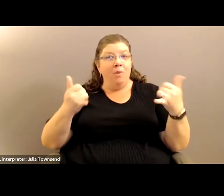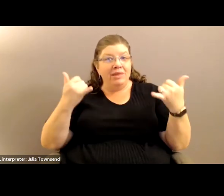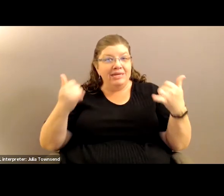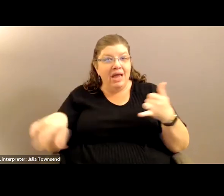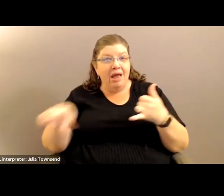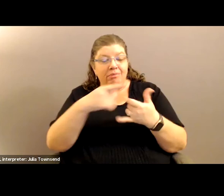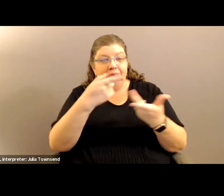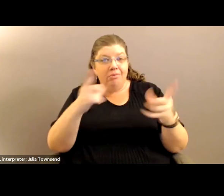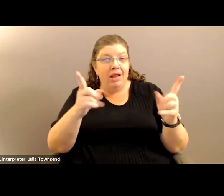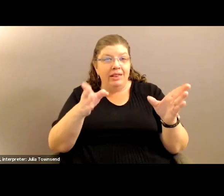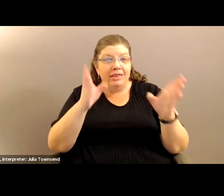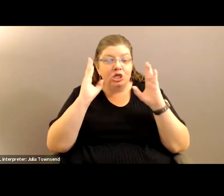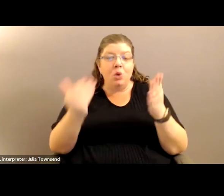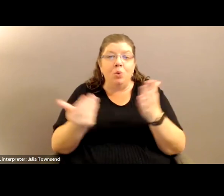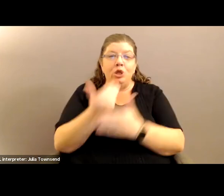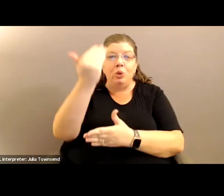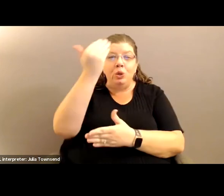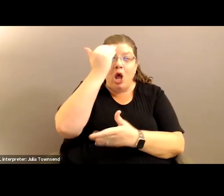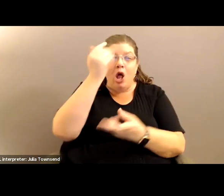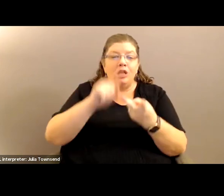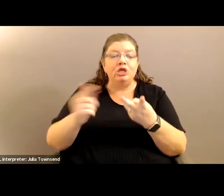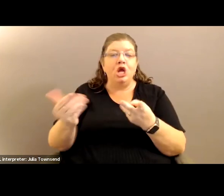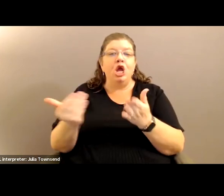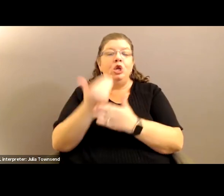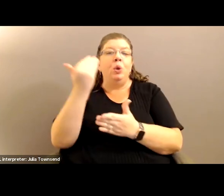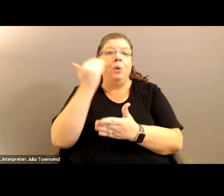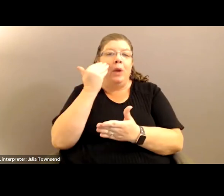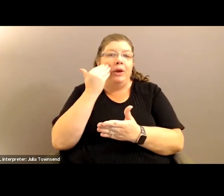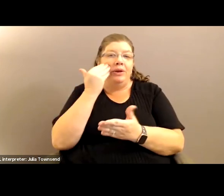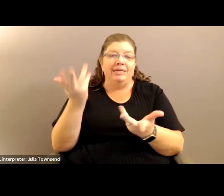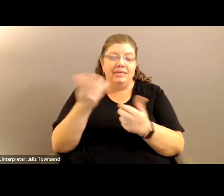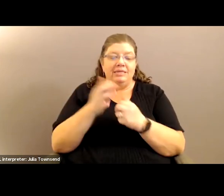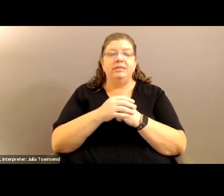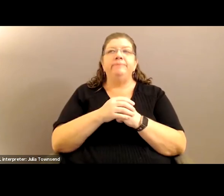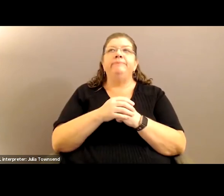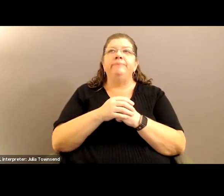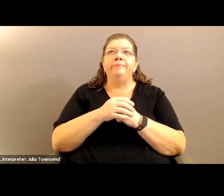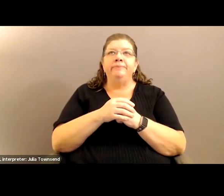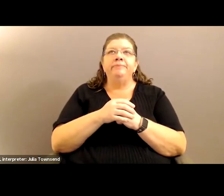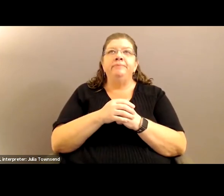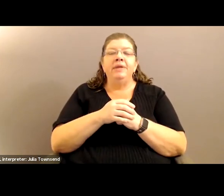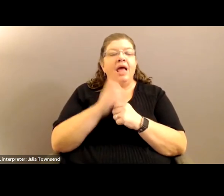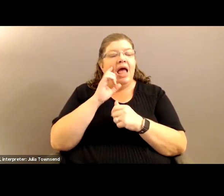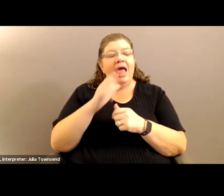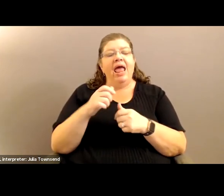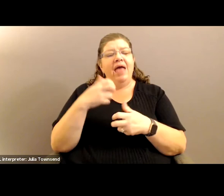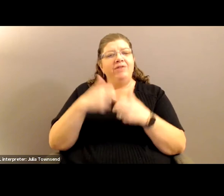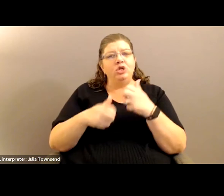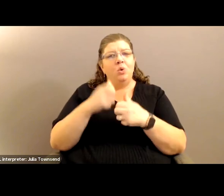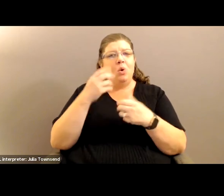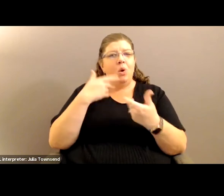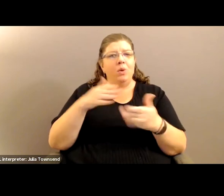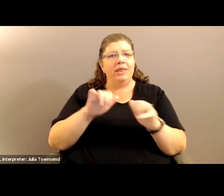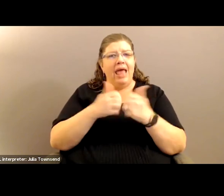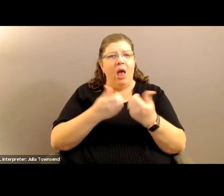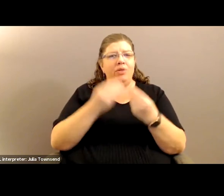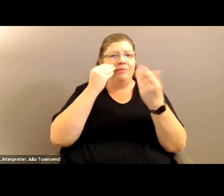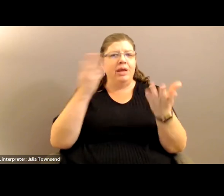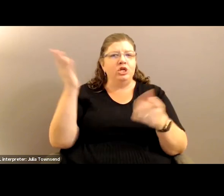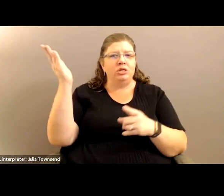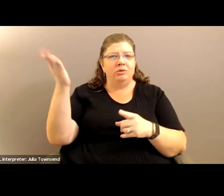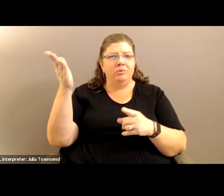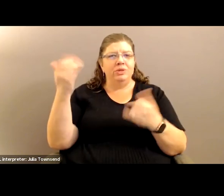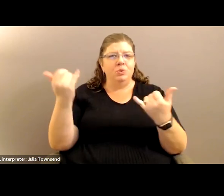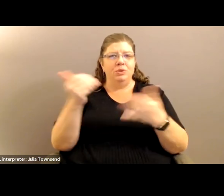listening with new knowledge and new awareness i take issue with the way the information was presented tonight